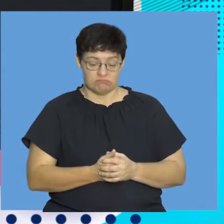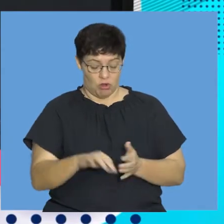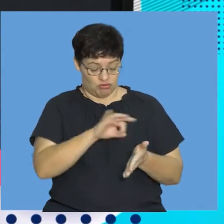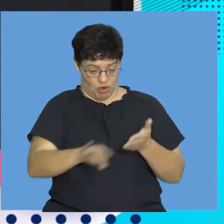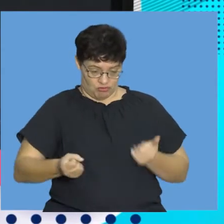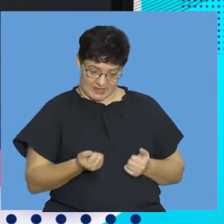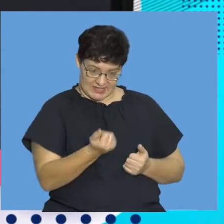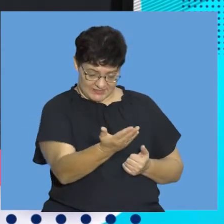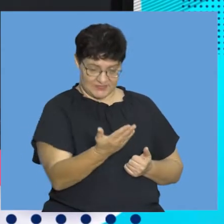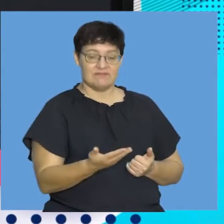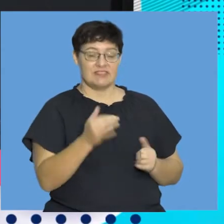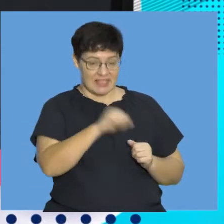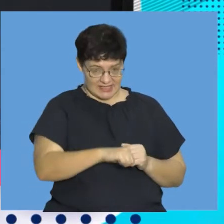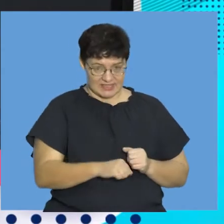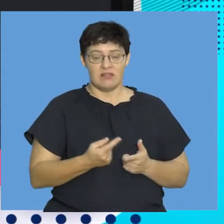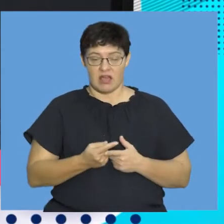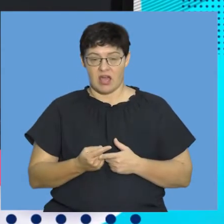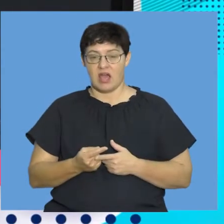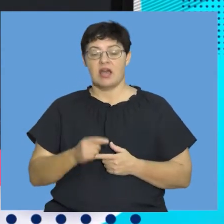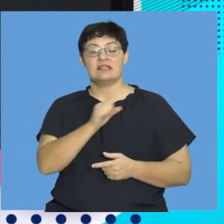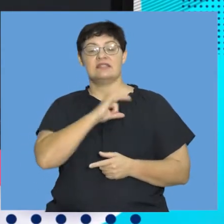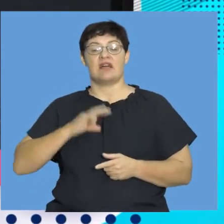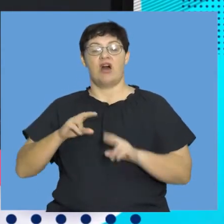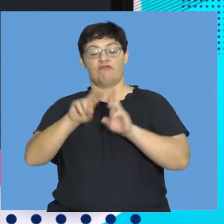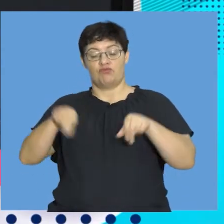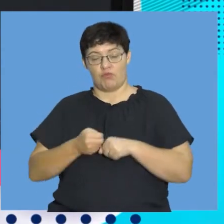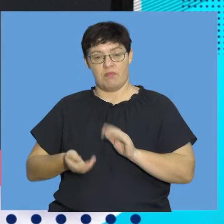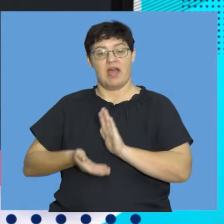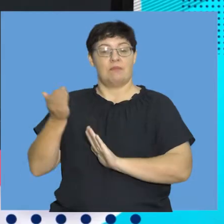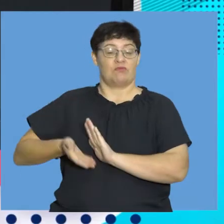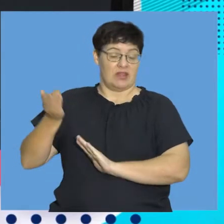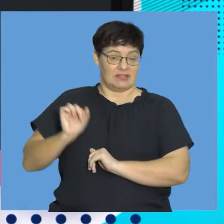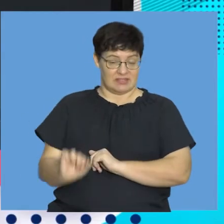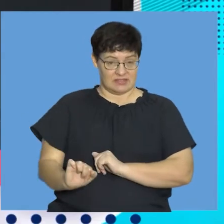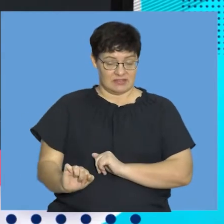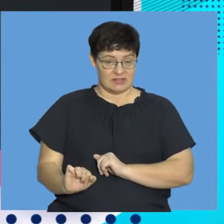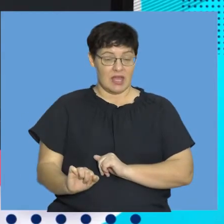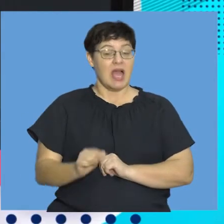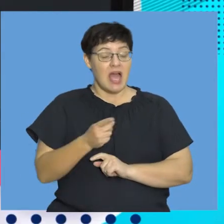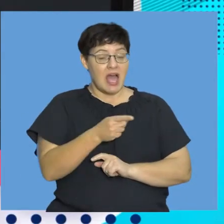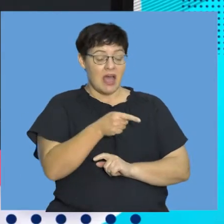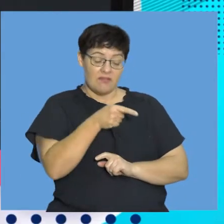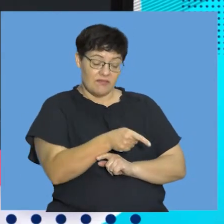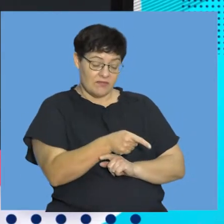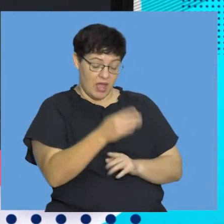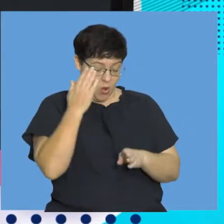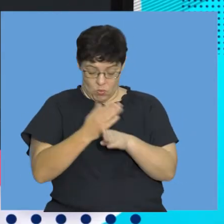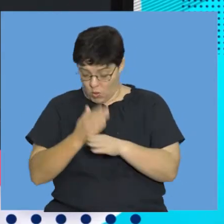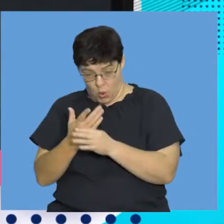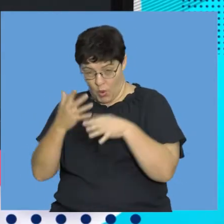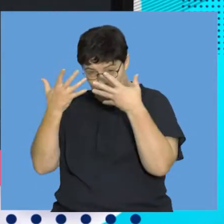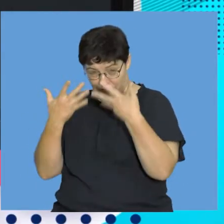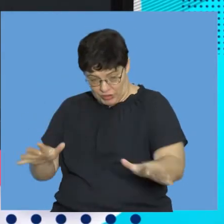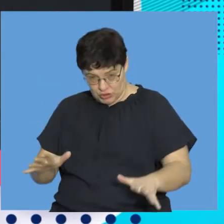budgeting. So yes, she's been given a contract, she has to upgrade the staff room, and obviously she'll only be paid